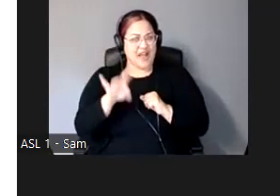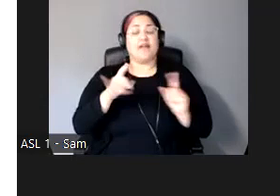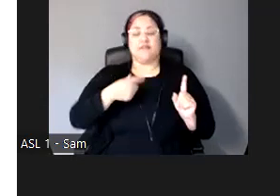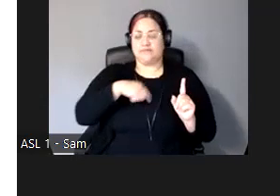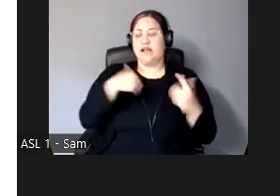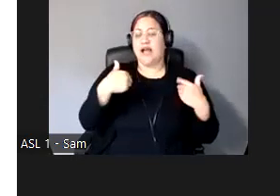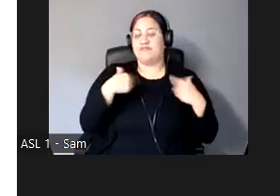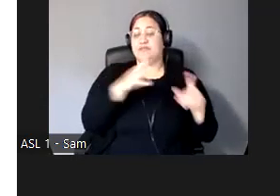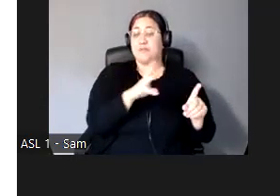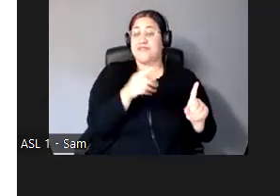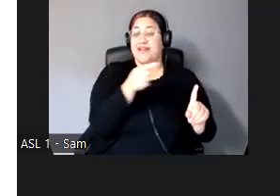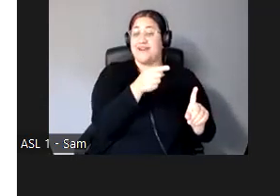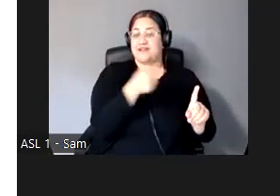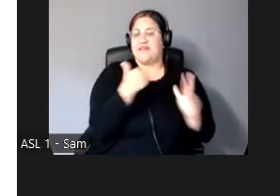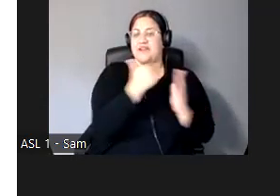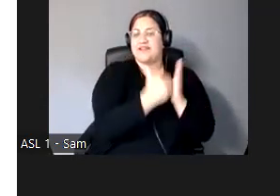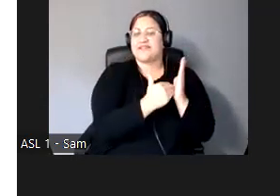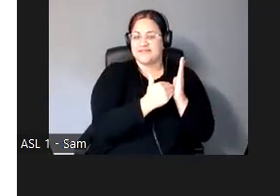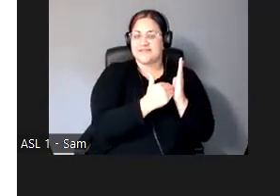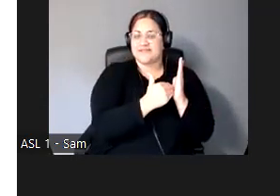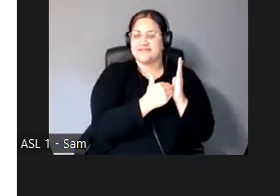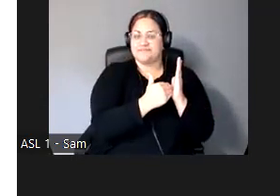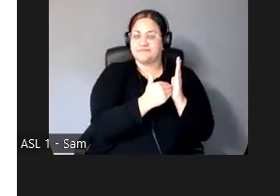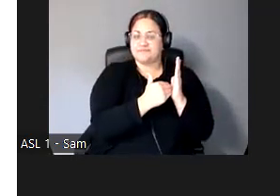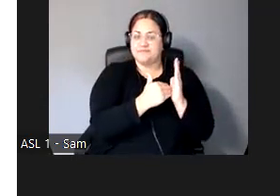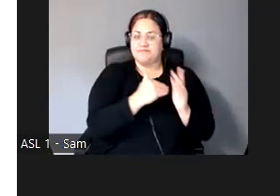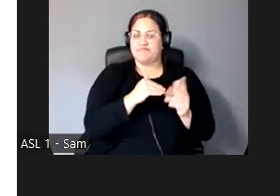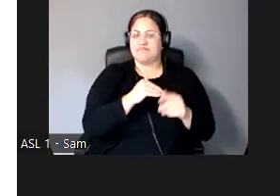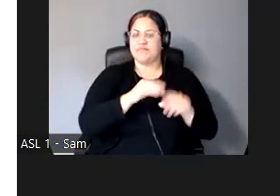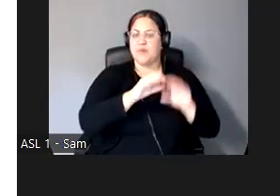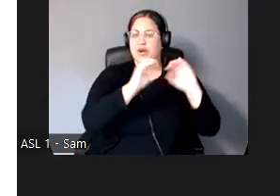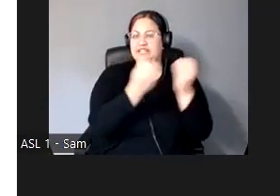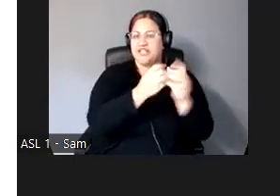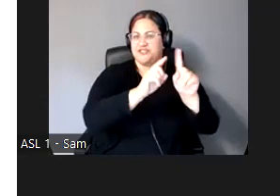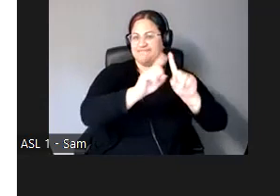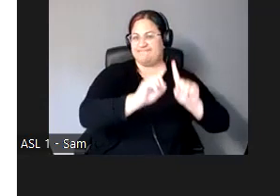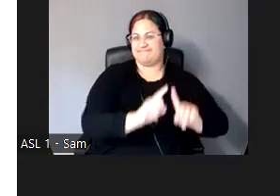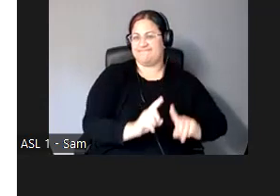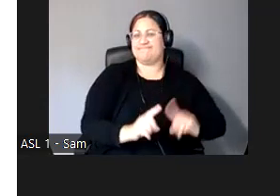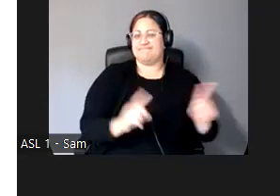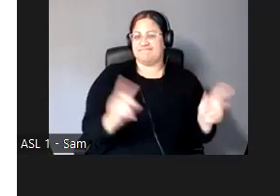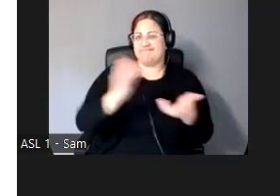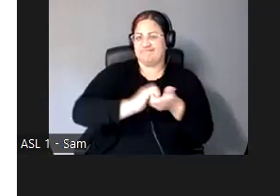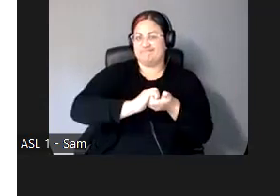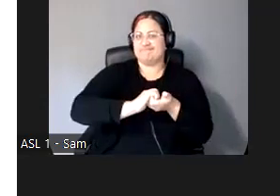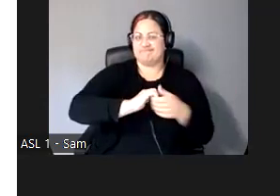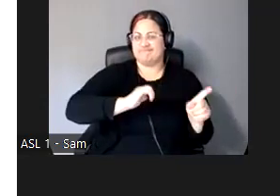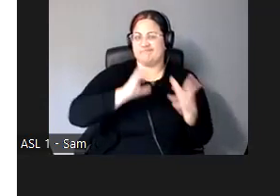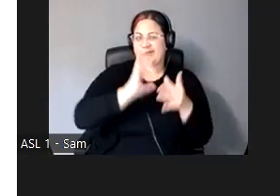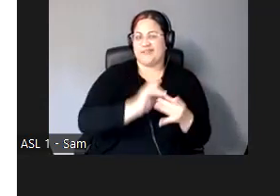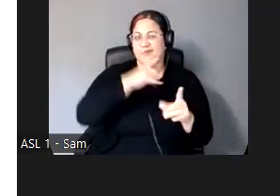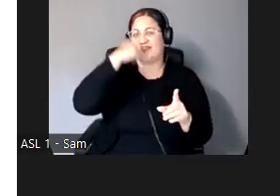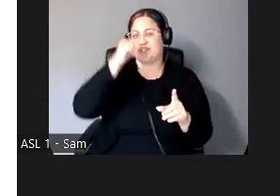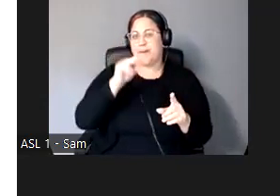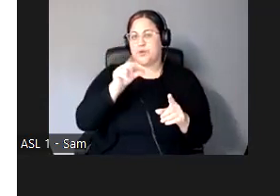across Ontario. So if you're interested in volunteering or getting engaged, I'd encourage you to maybe check if there's a network in your region that you